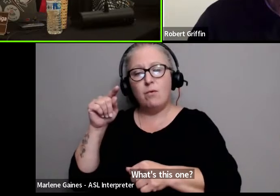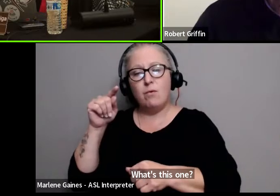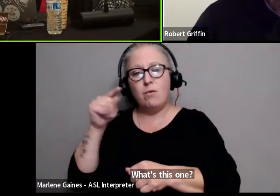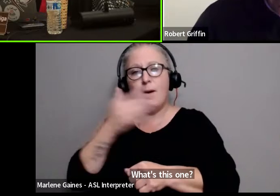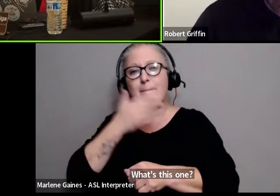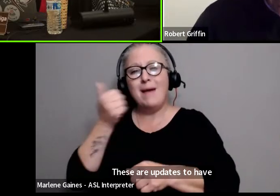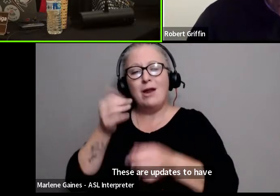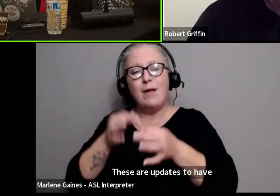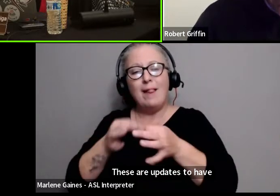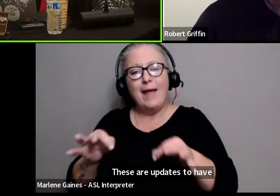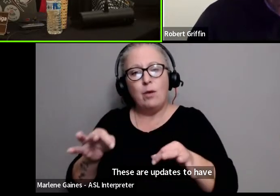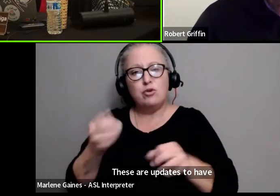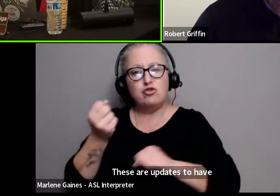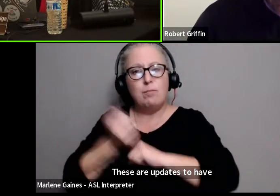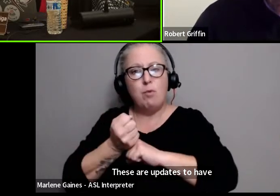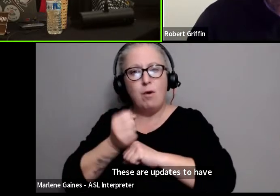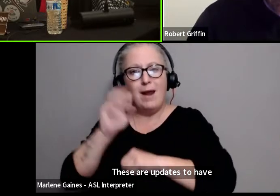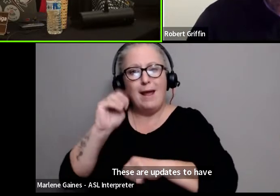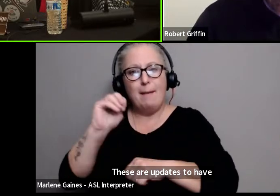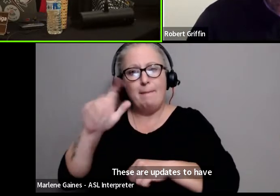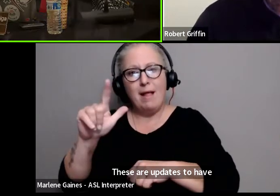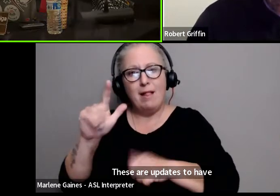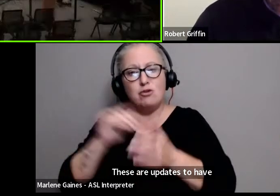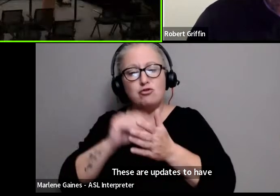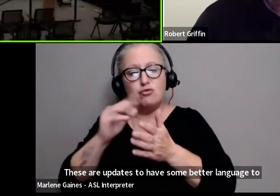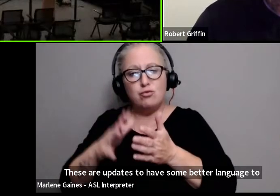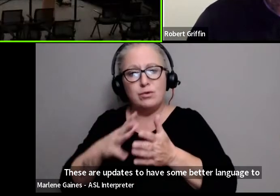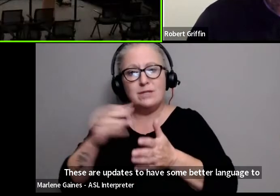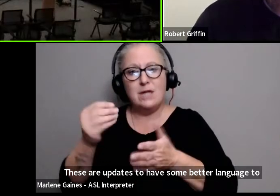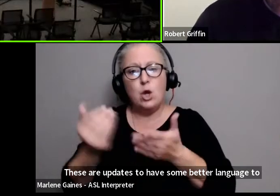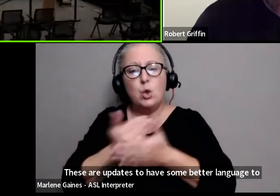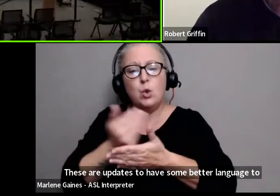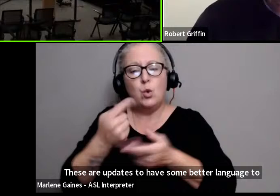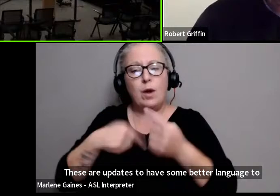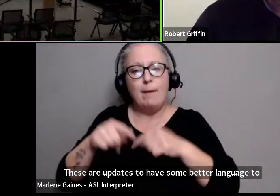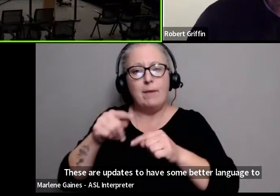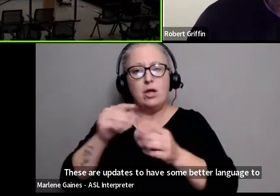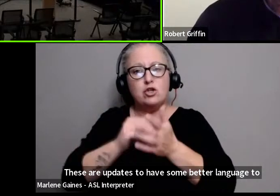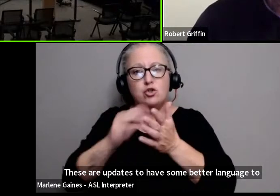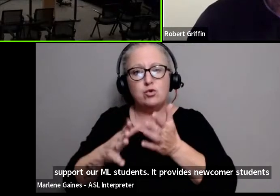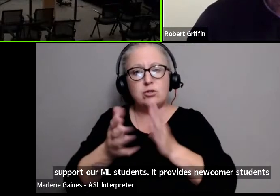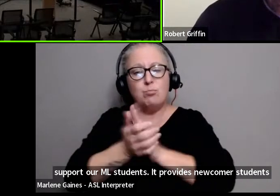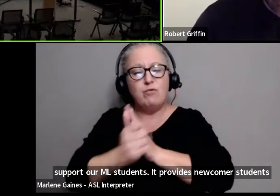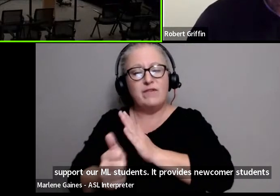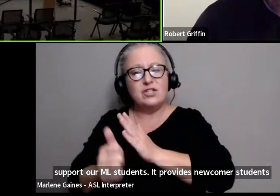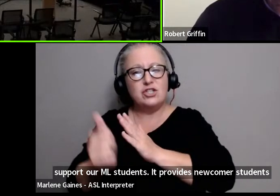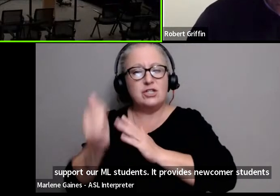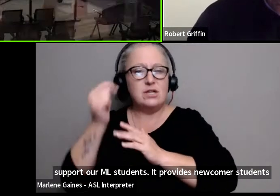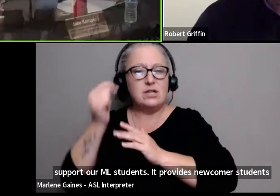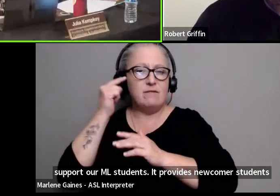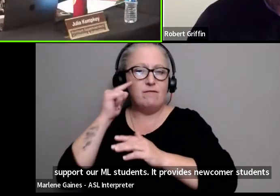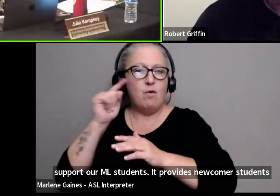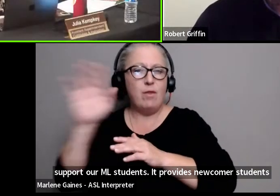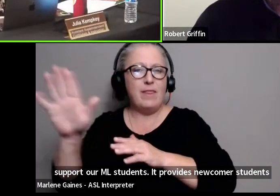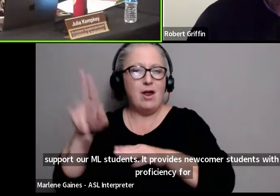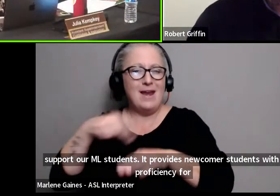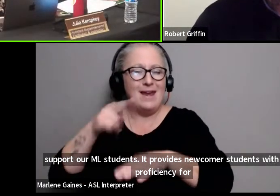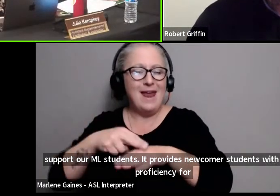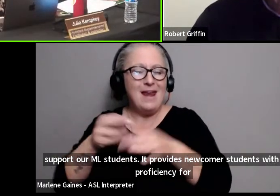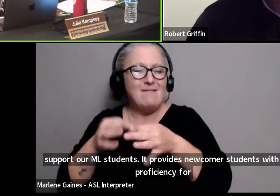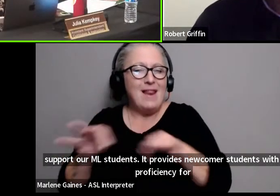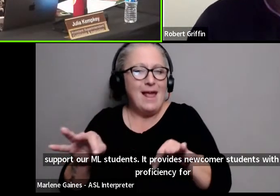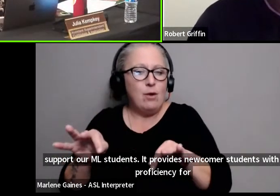better language to support our ML students. It provides newcomer students with proficiency for native language. It aligns